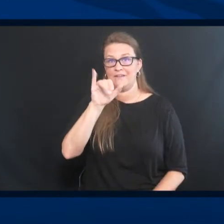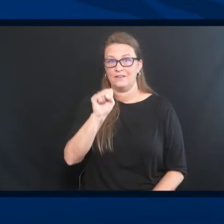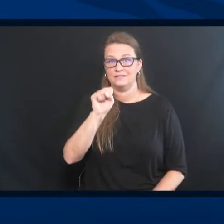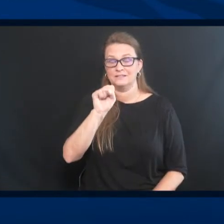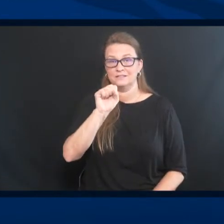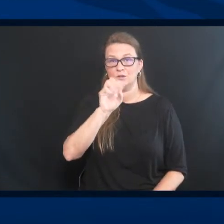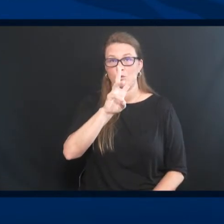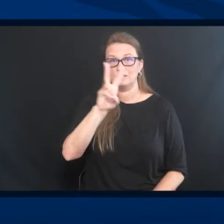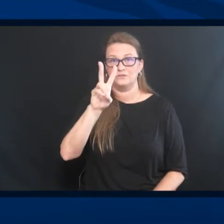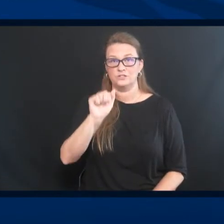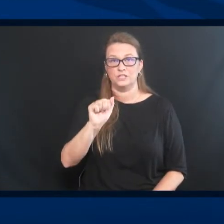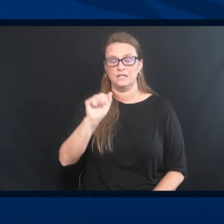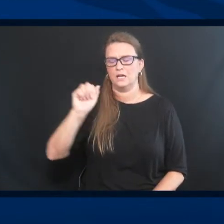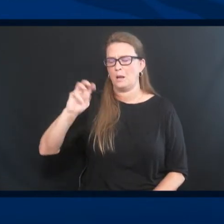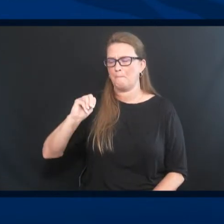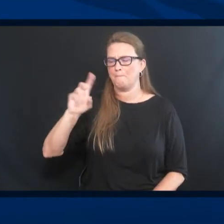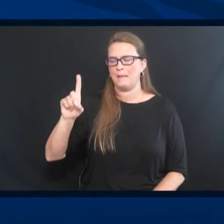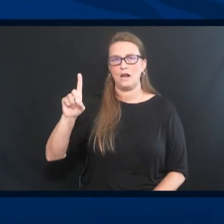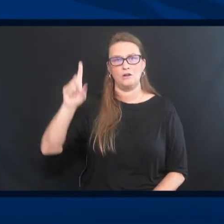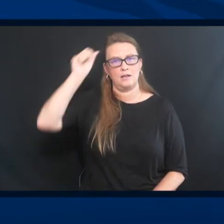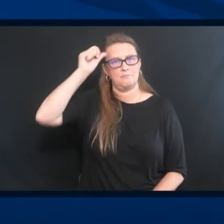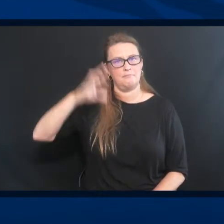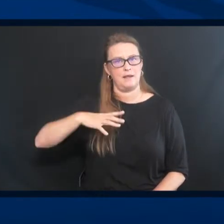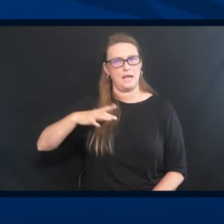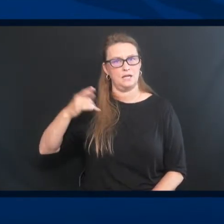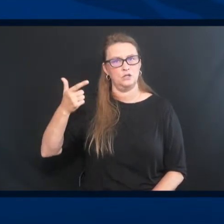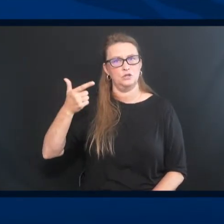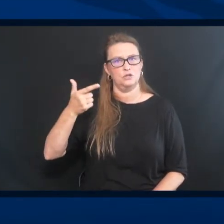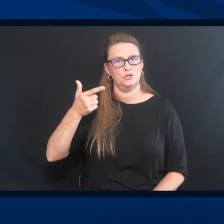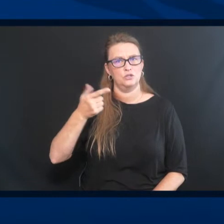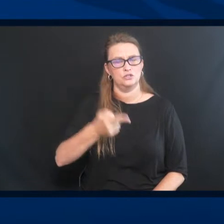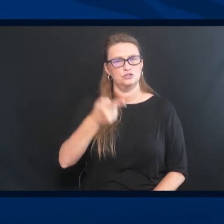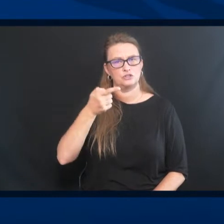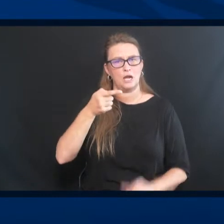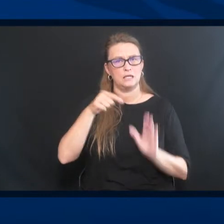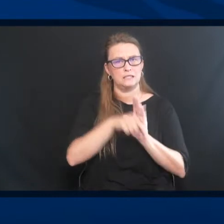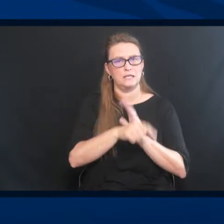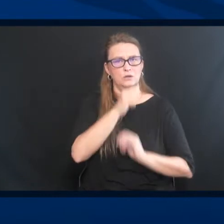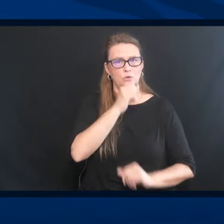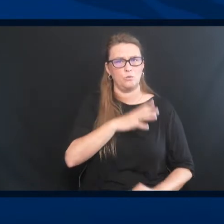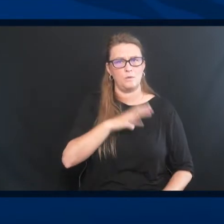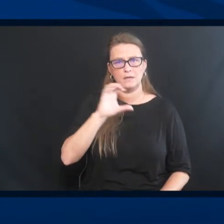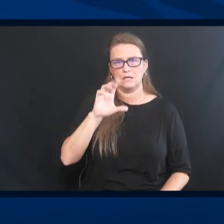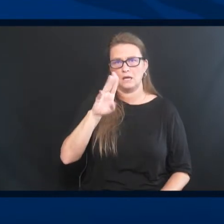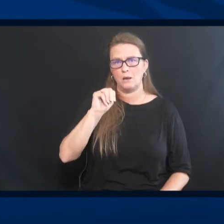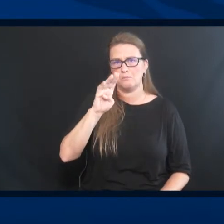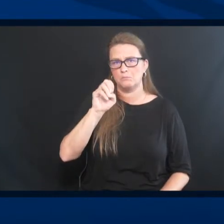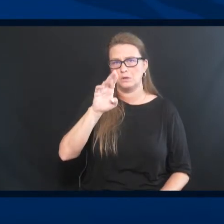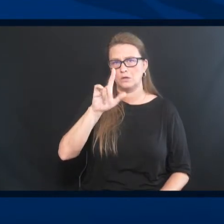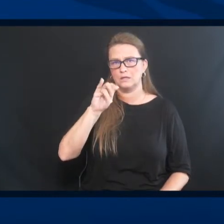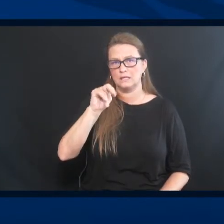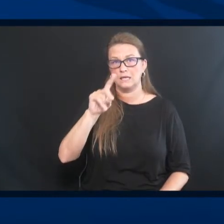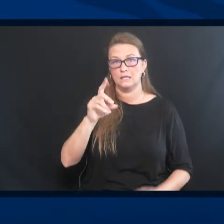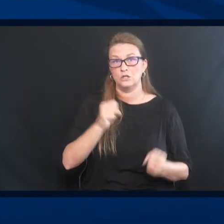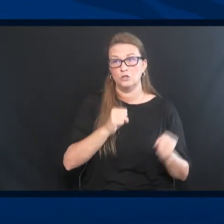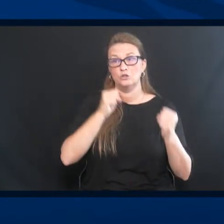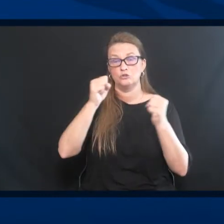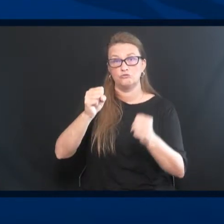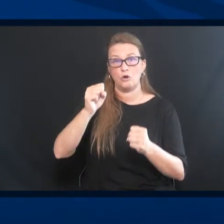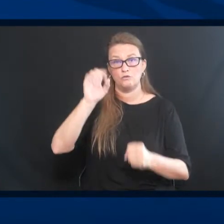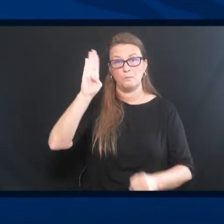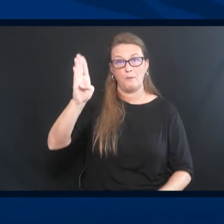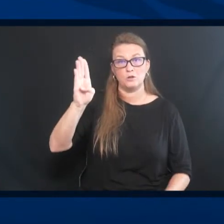Maryland man who shot and killed a lady in Cumberland, then drove to Baltimore and shot and